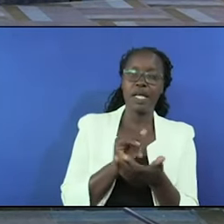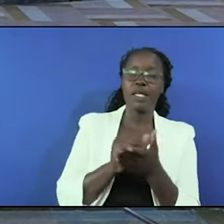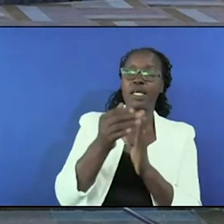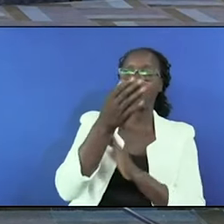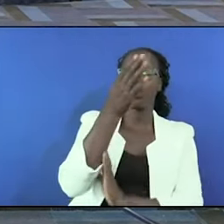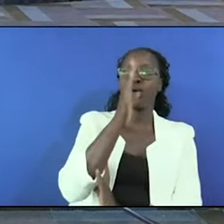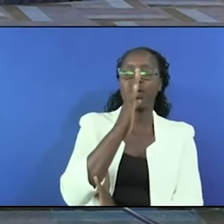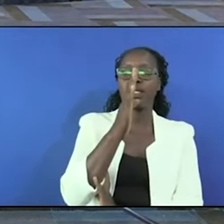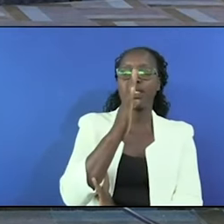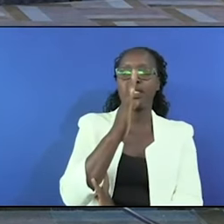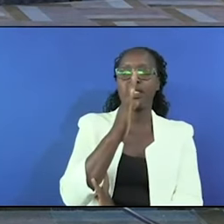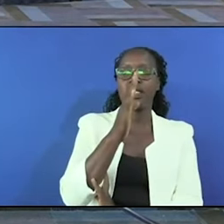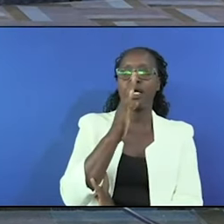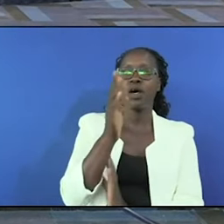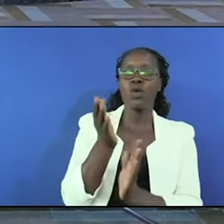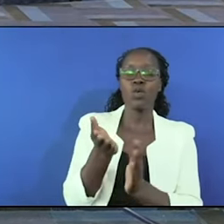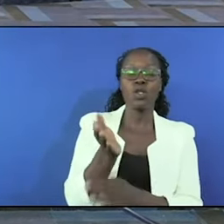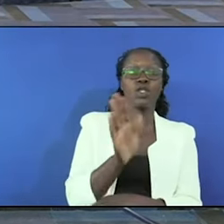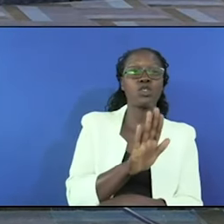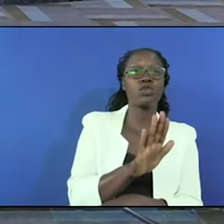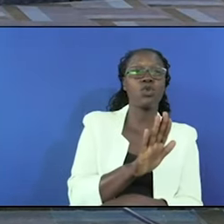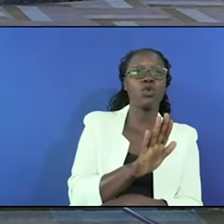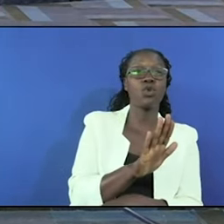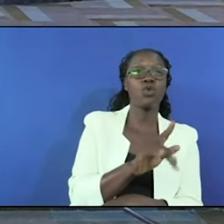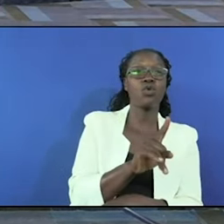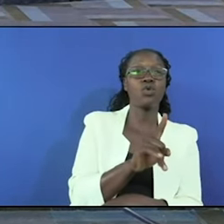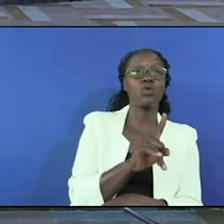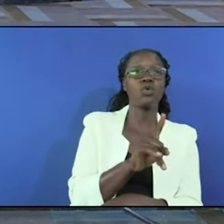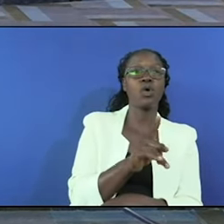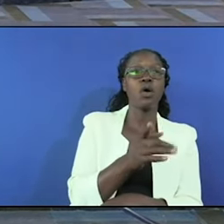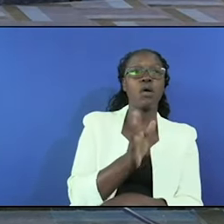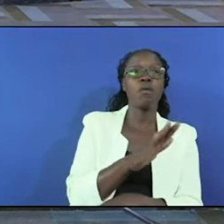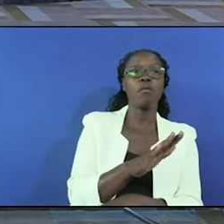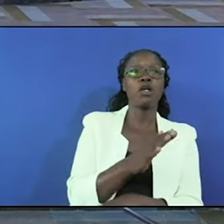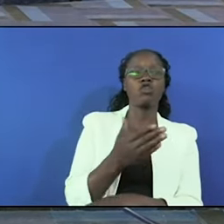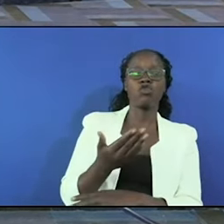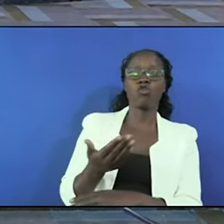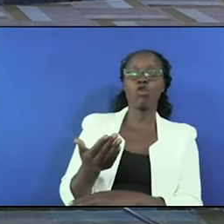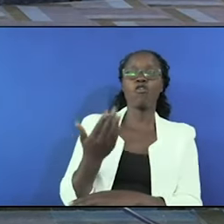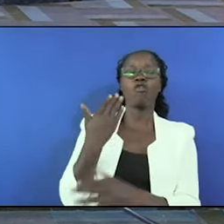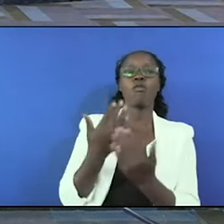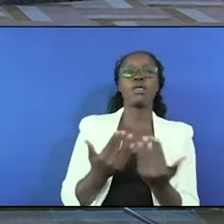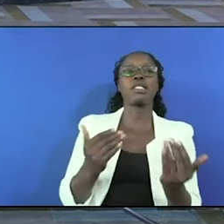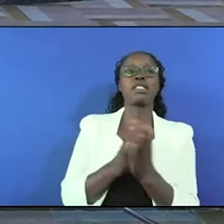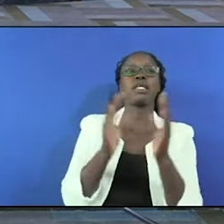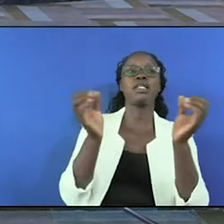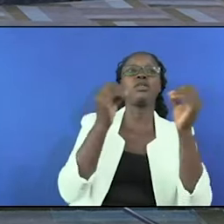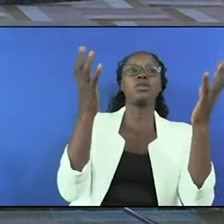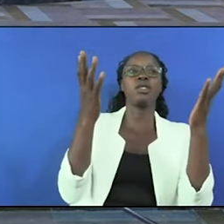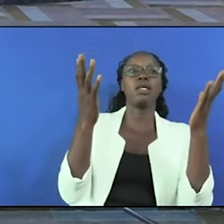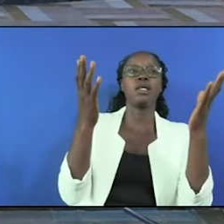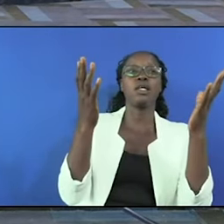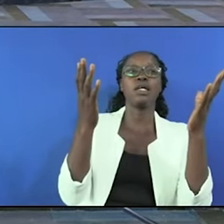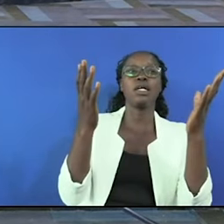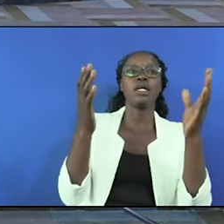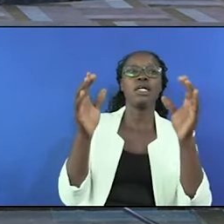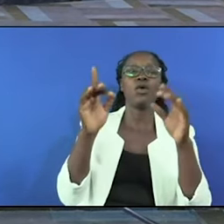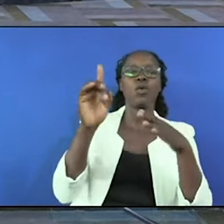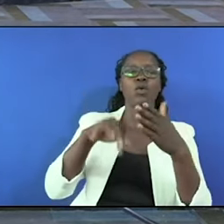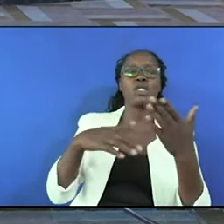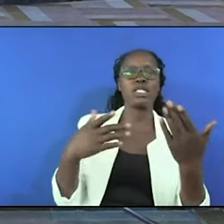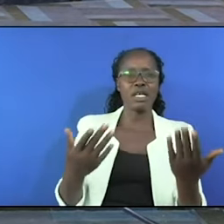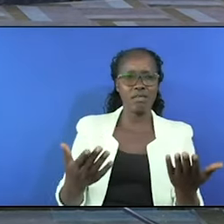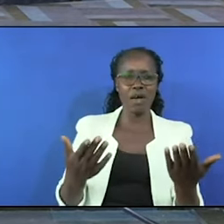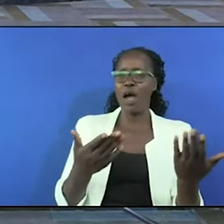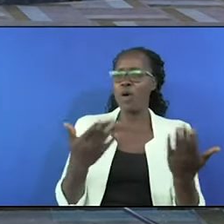God will restore you back to your former place. Hallelujah. It doesn't